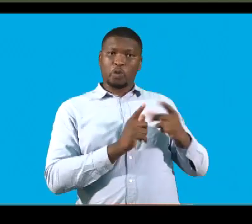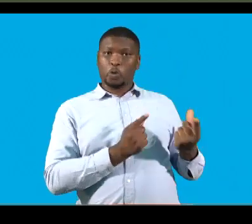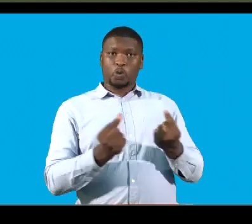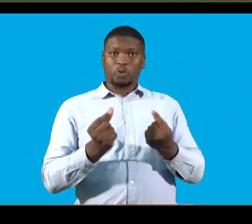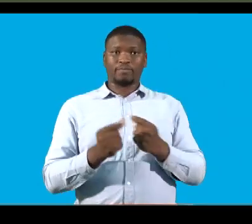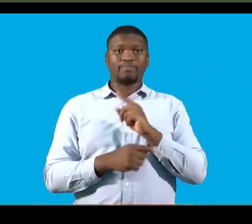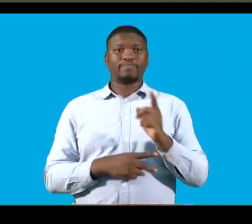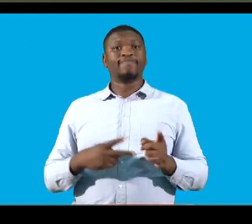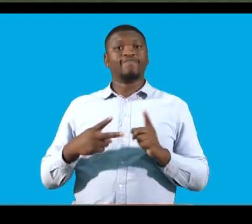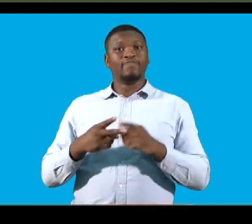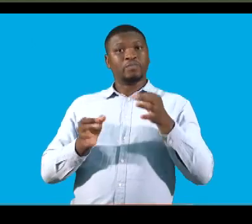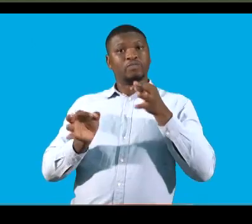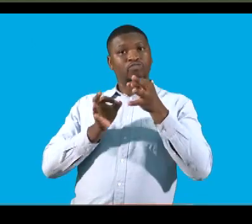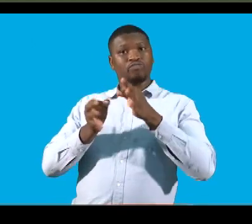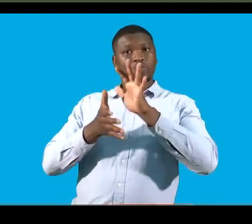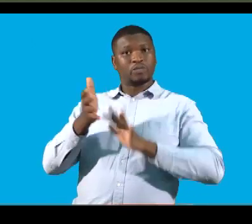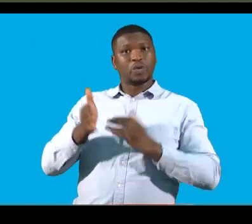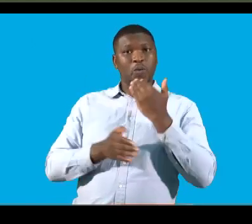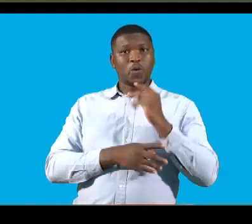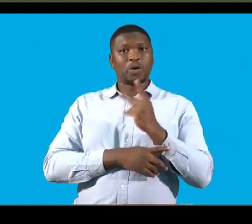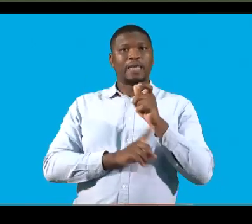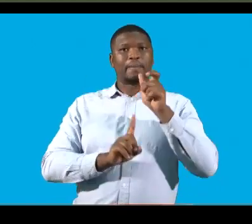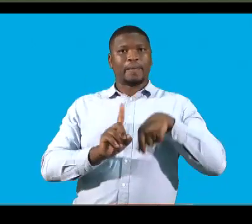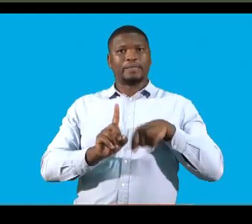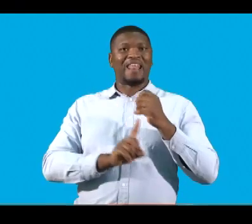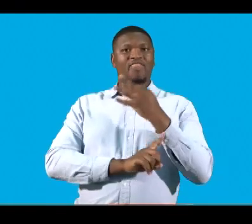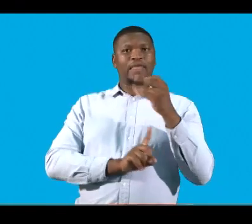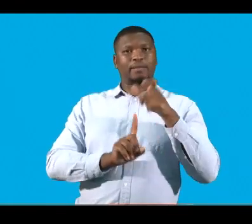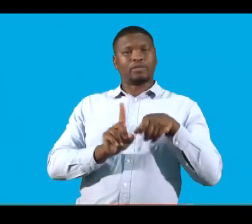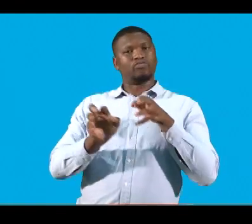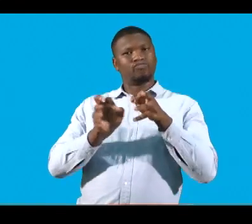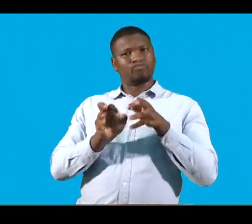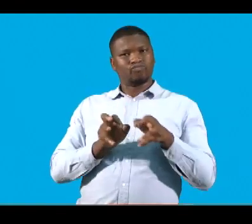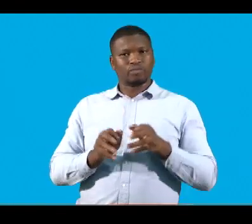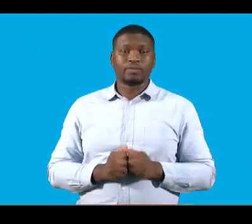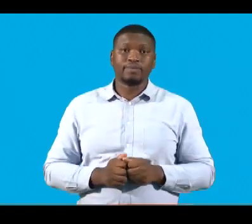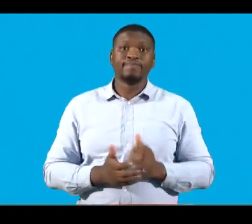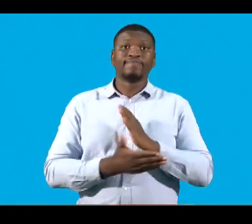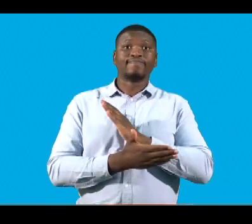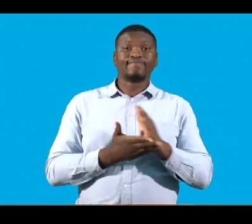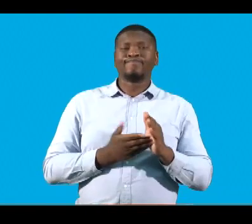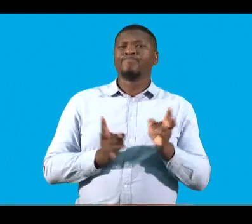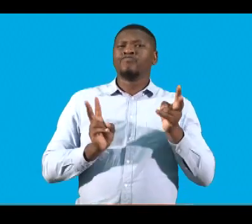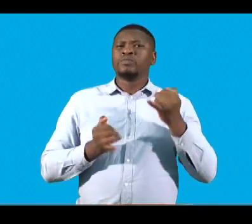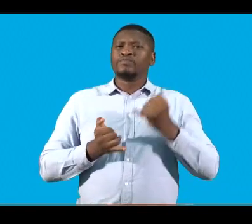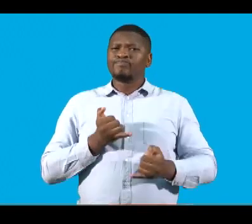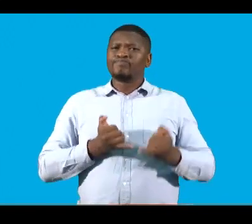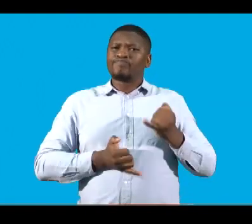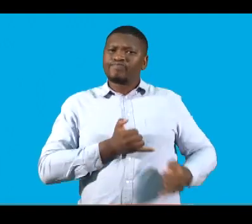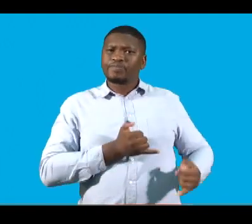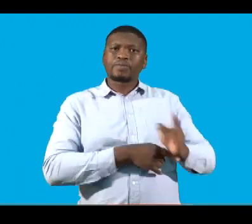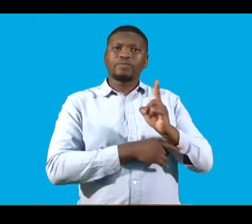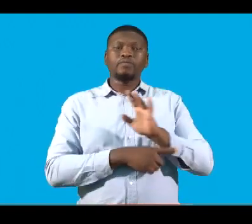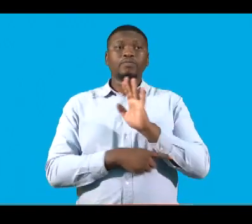and hedonistic lifestyle. This is told by the third-person narrator. Now, let's recap some of the common errors that